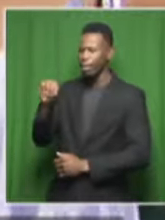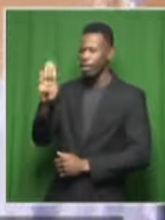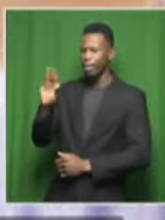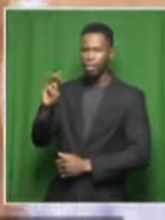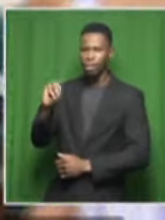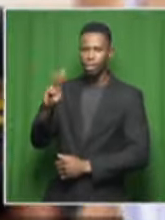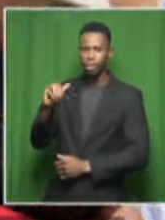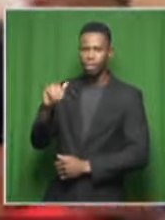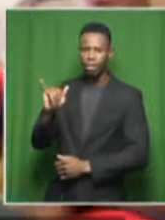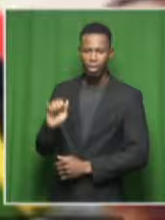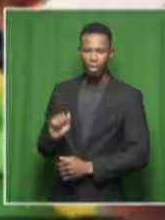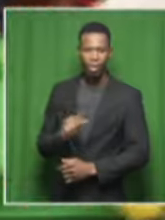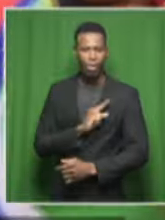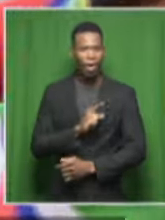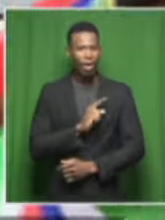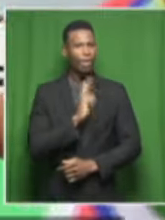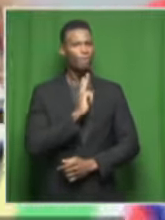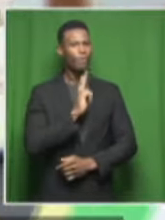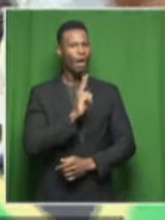She can't even talk.